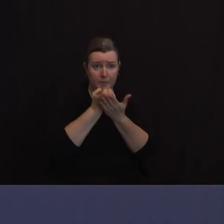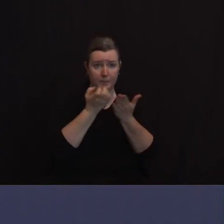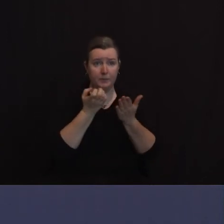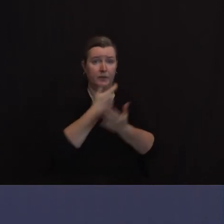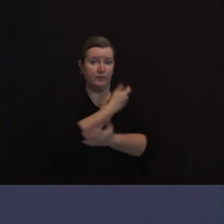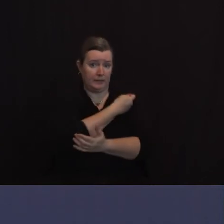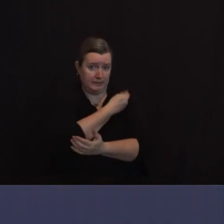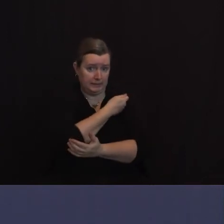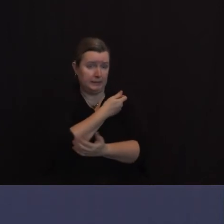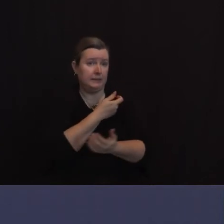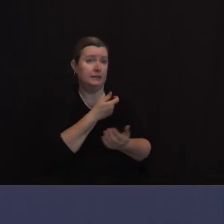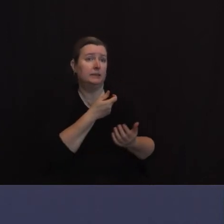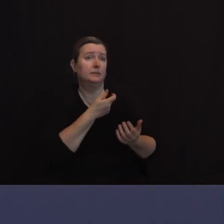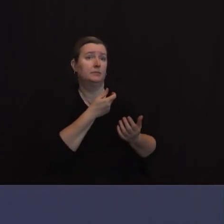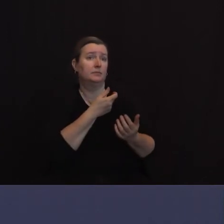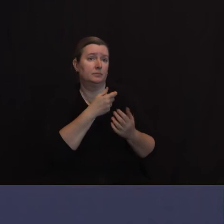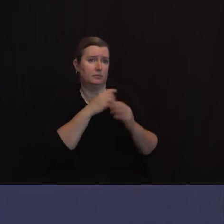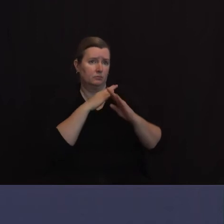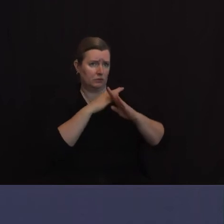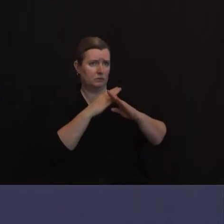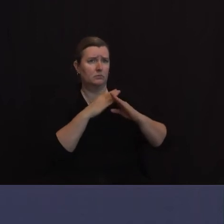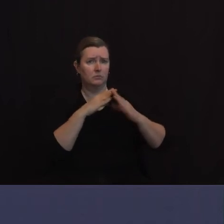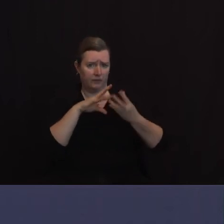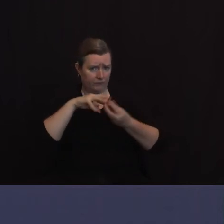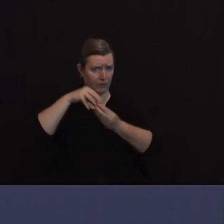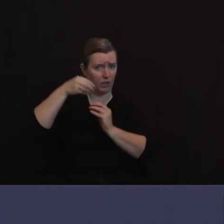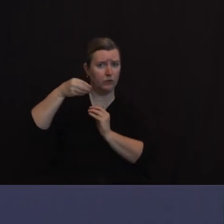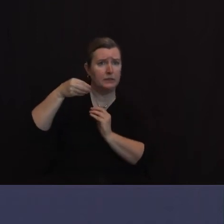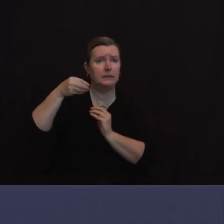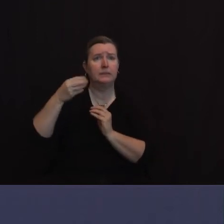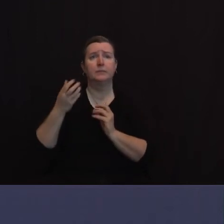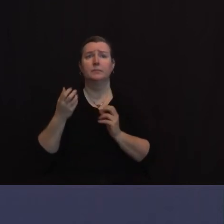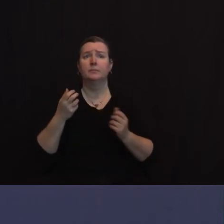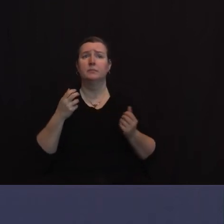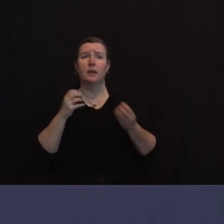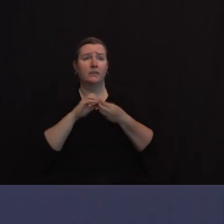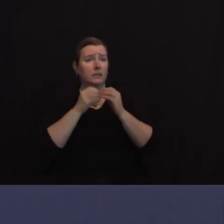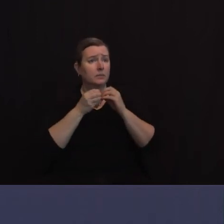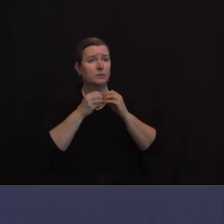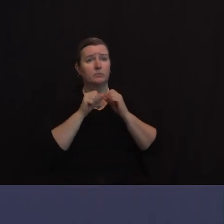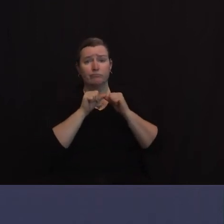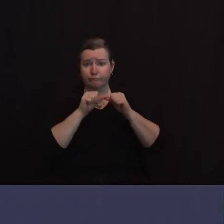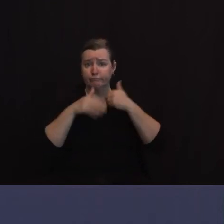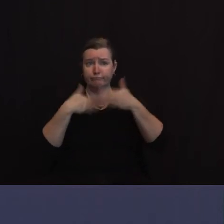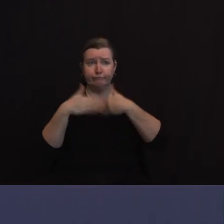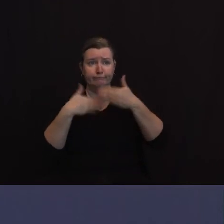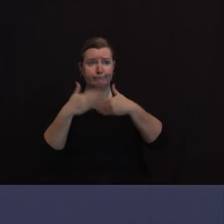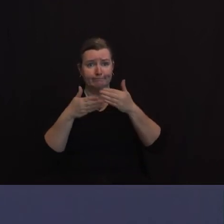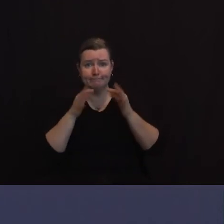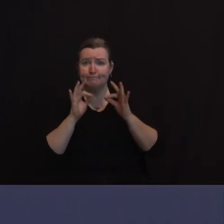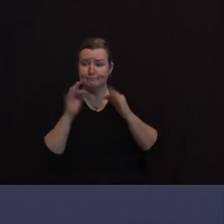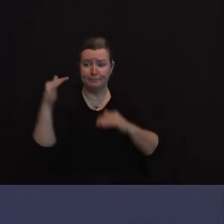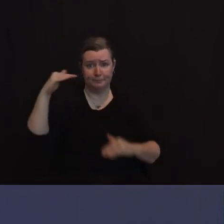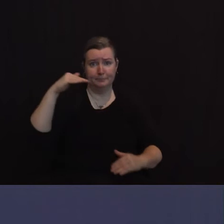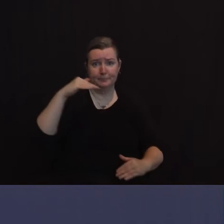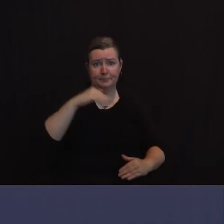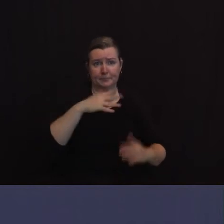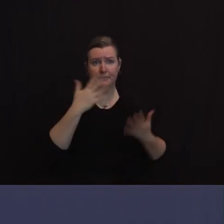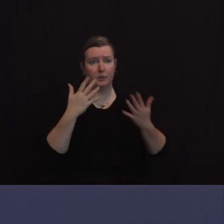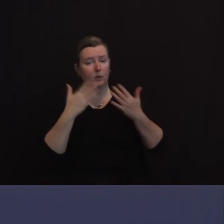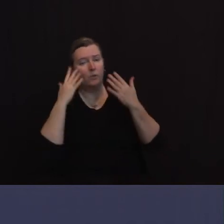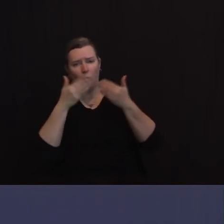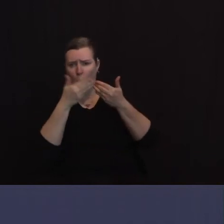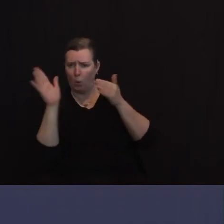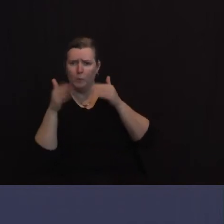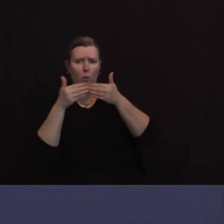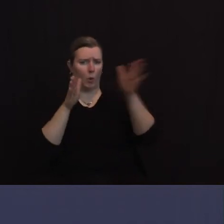variants, in addition to the fact our numbers continue to go in the right direction, there's no question we're going to open up. Just a question of when and how